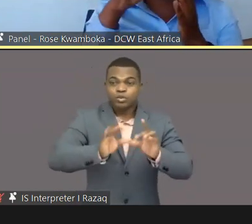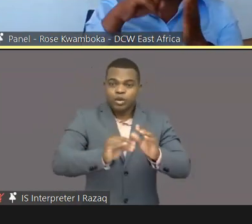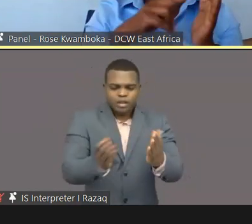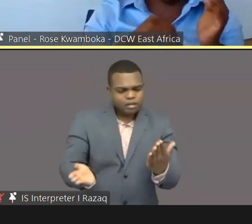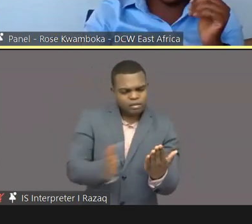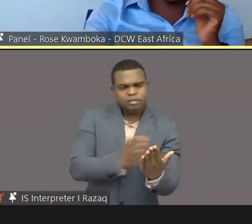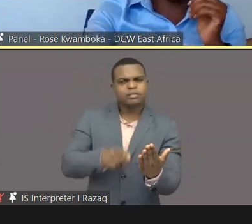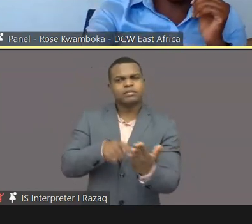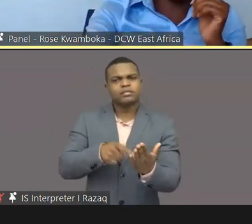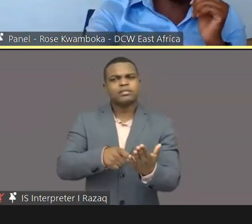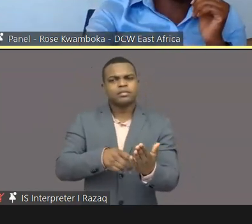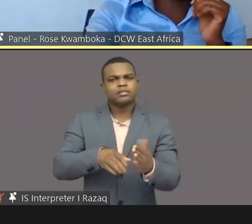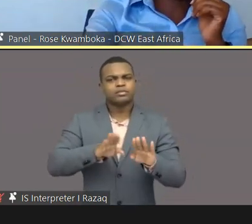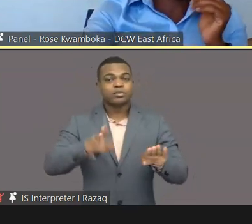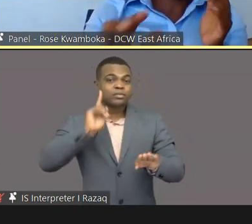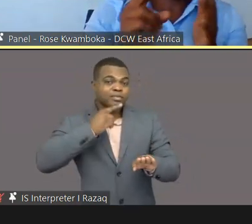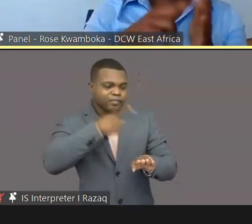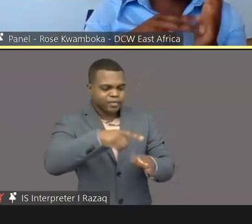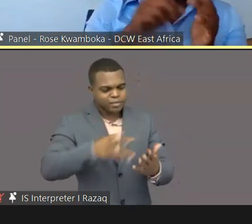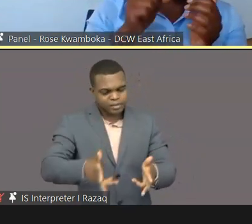encourage the culture of reading.